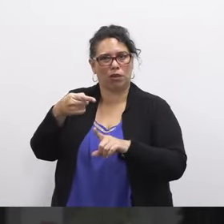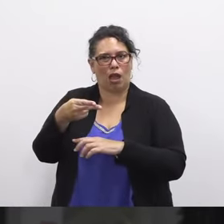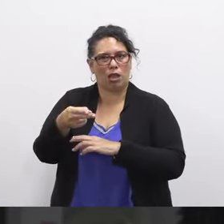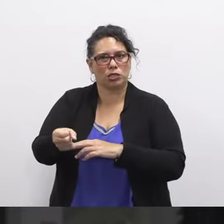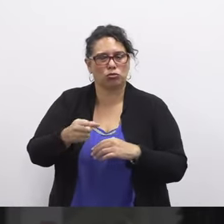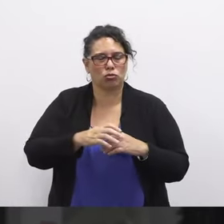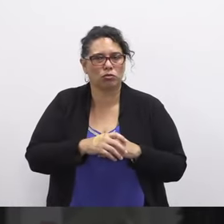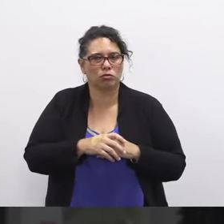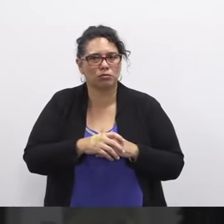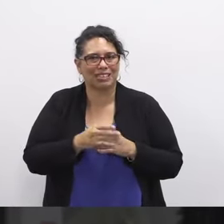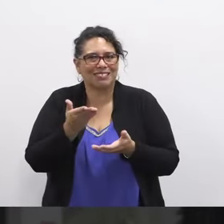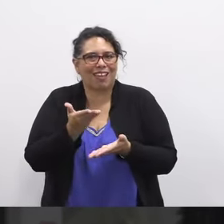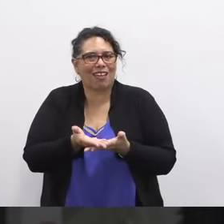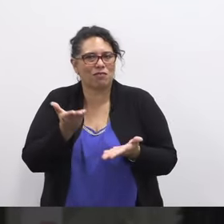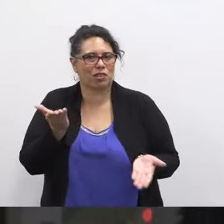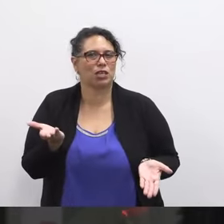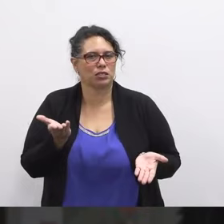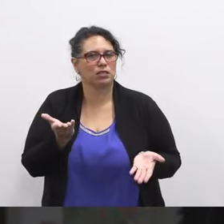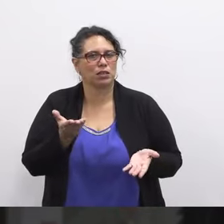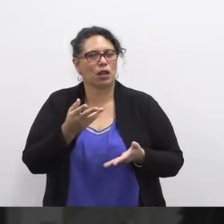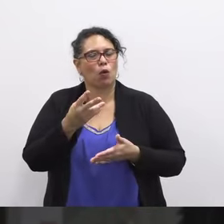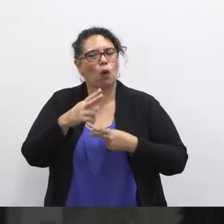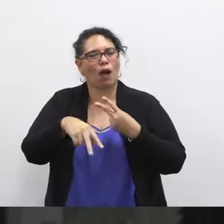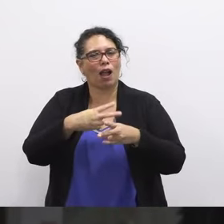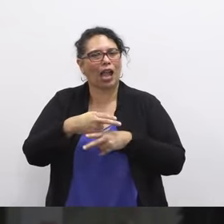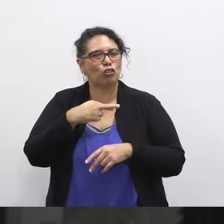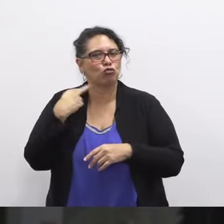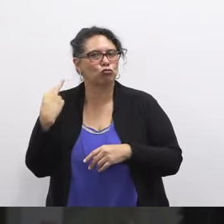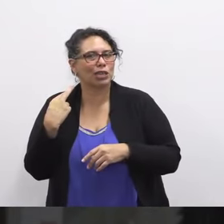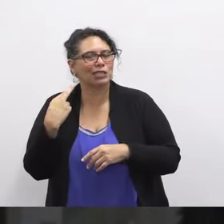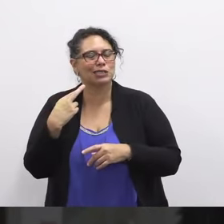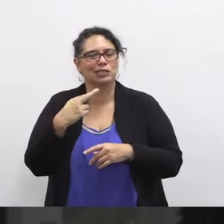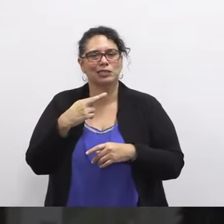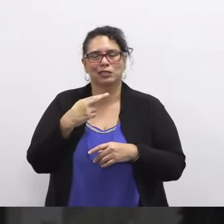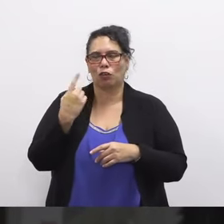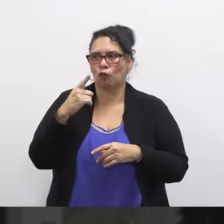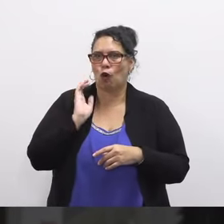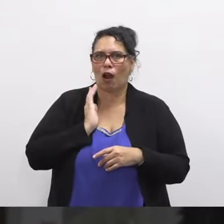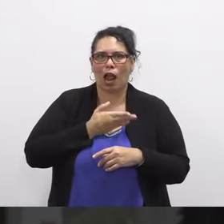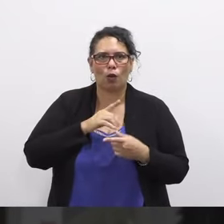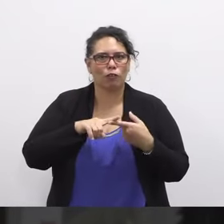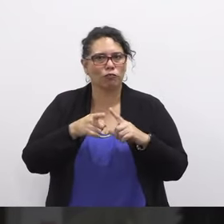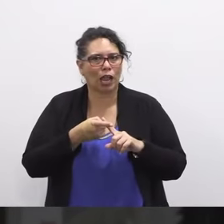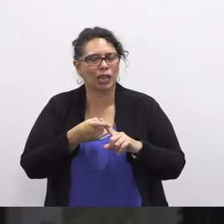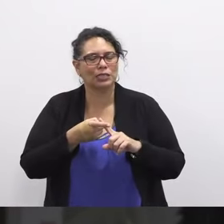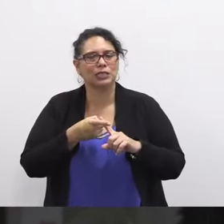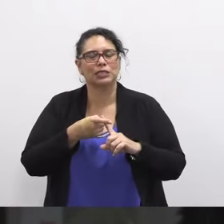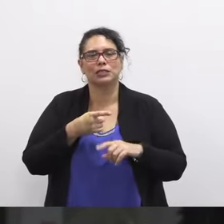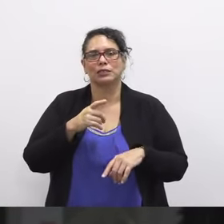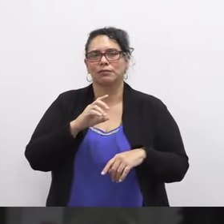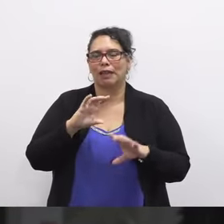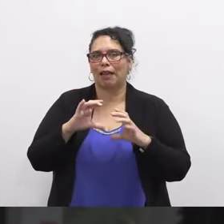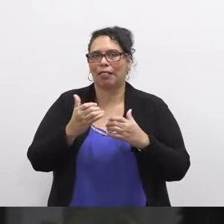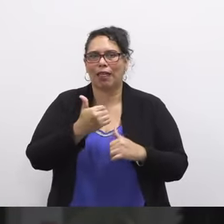is just perfect evidence of what kind of risk we put our friends, our classmates, and our kids in when building a co-ed locker